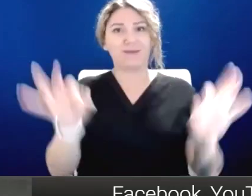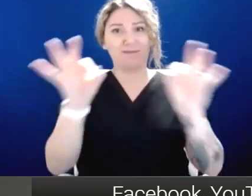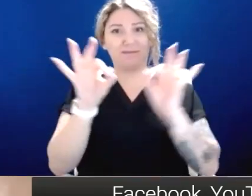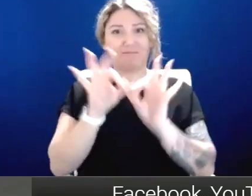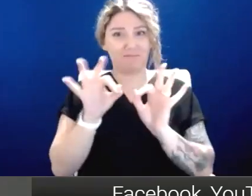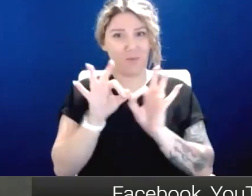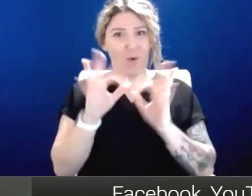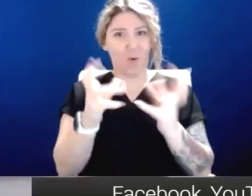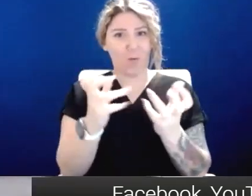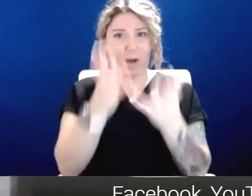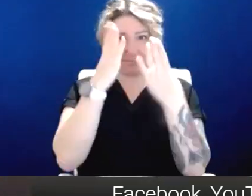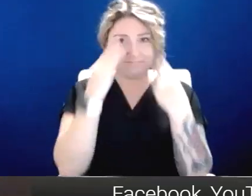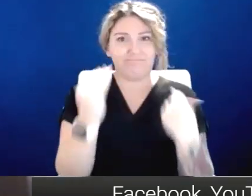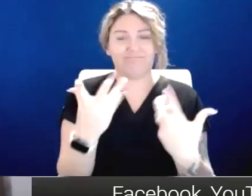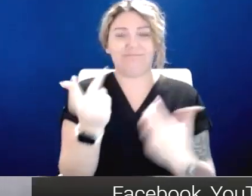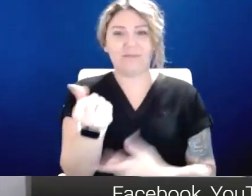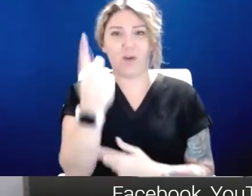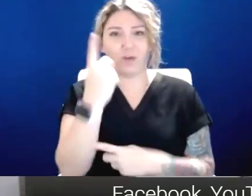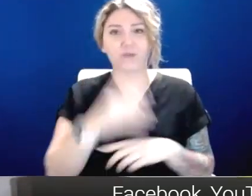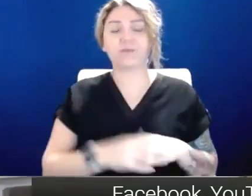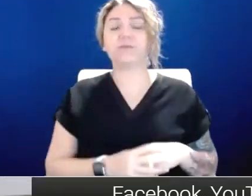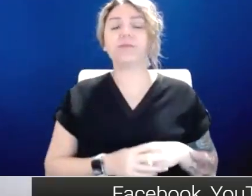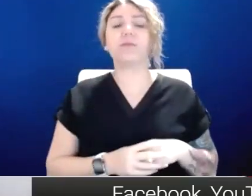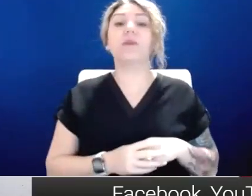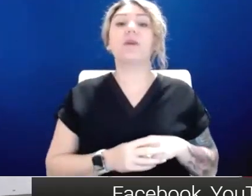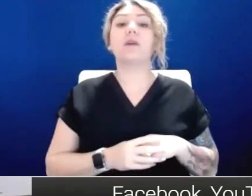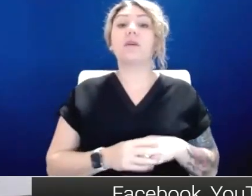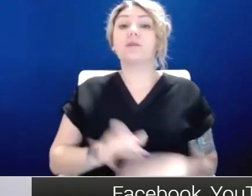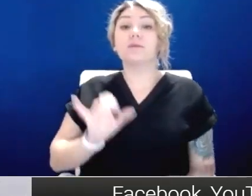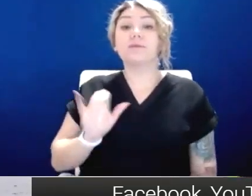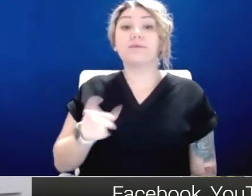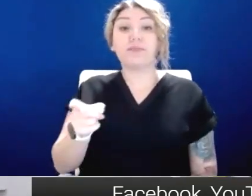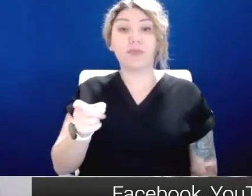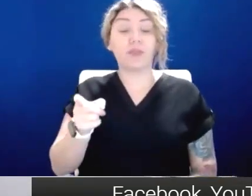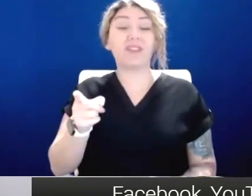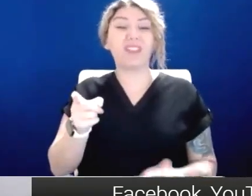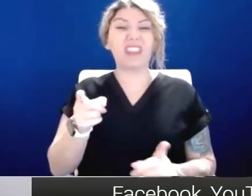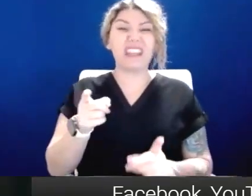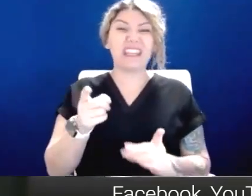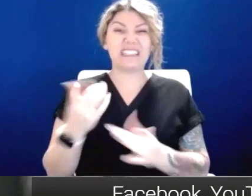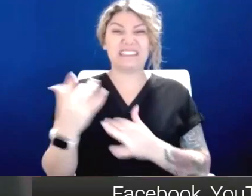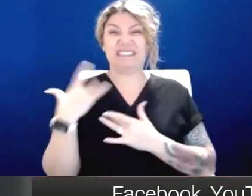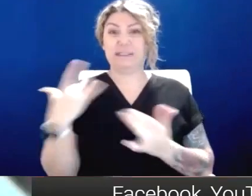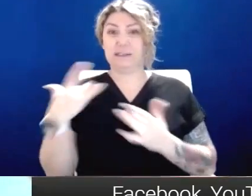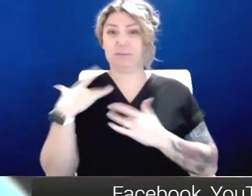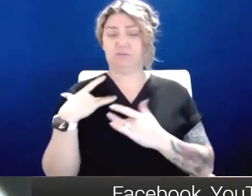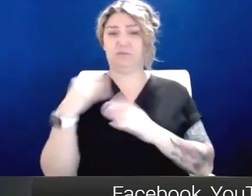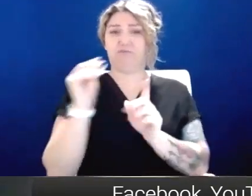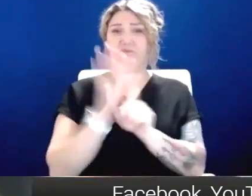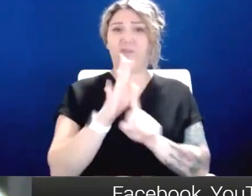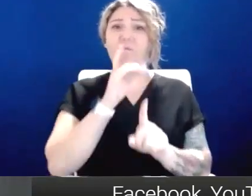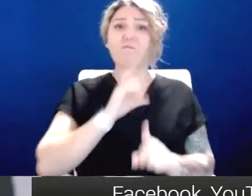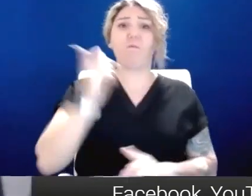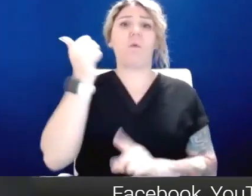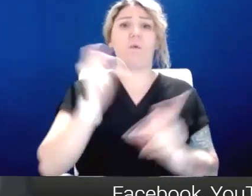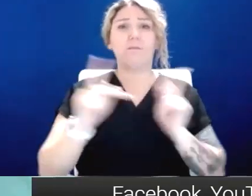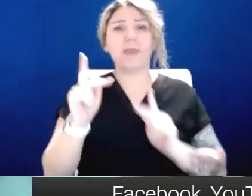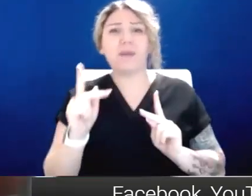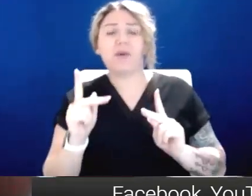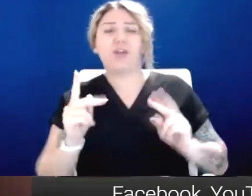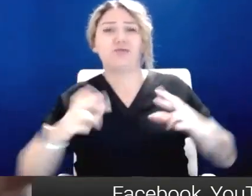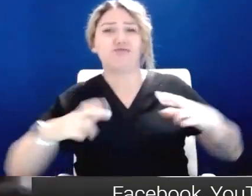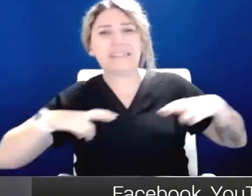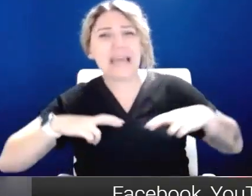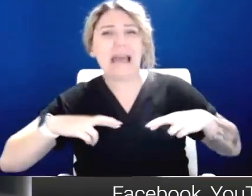people understand. What happens is Parkinson's usually affects older people, and people are often retired, they're not as